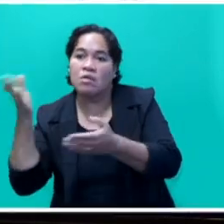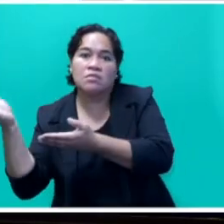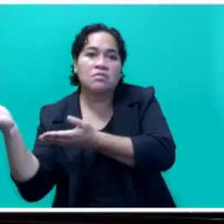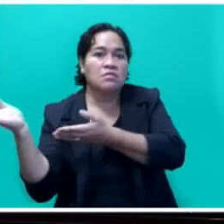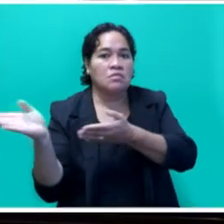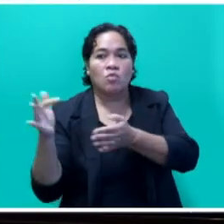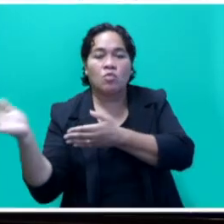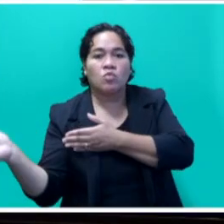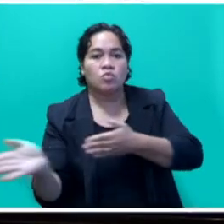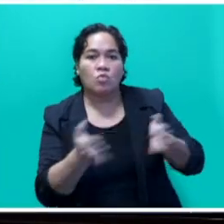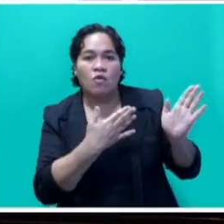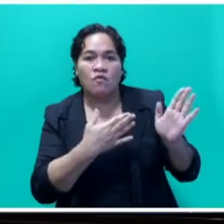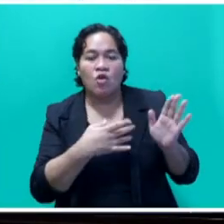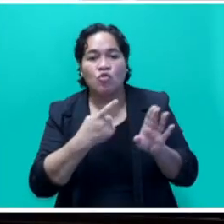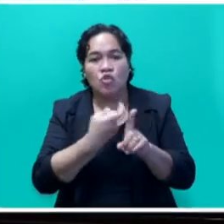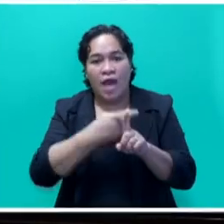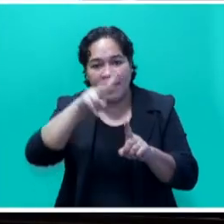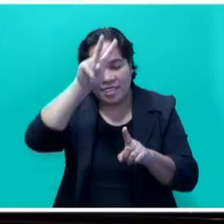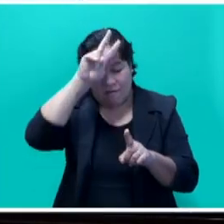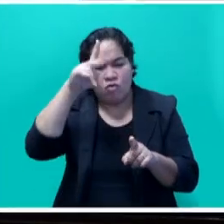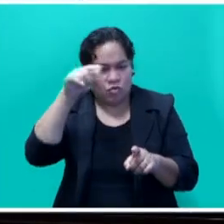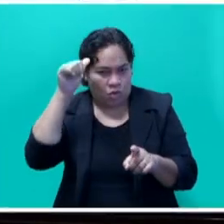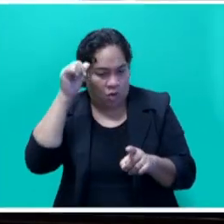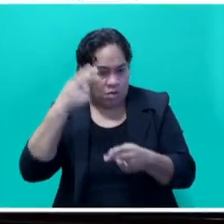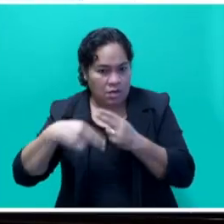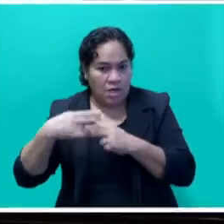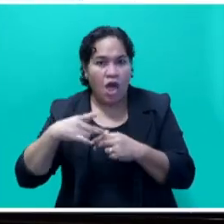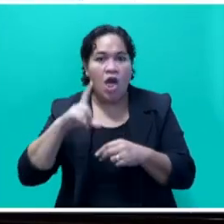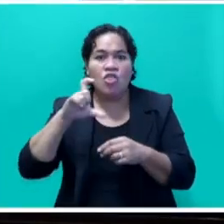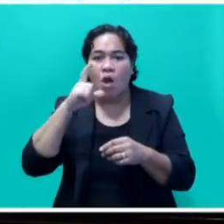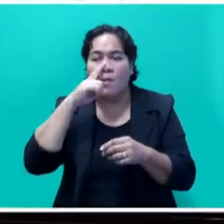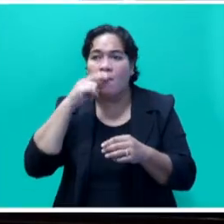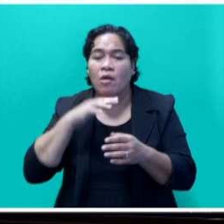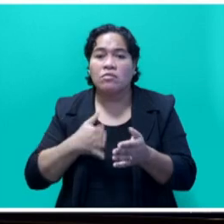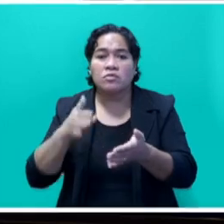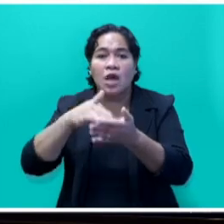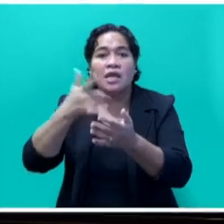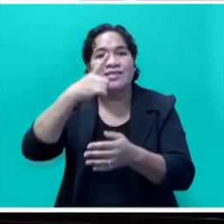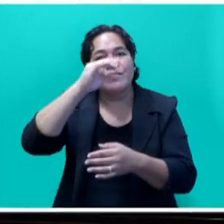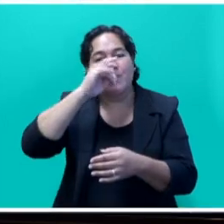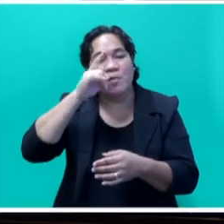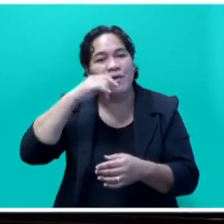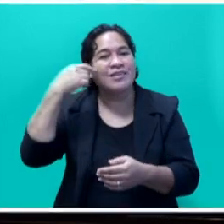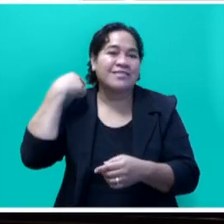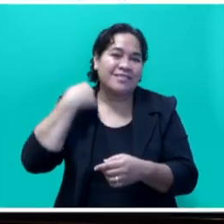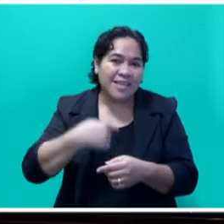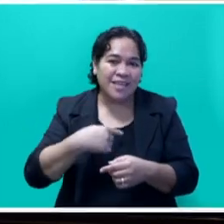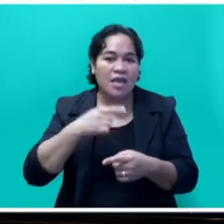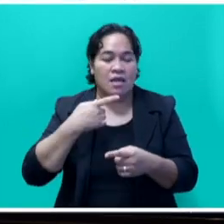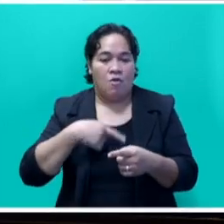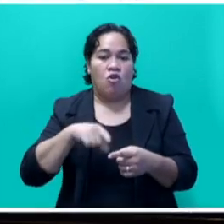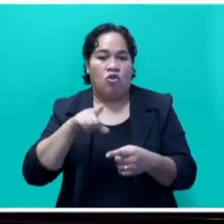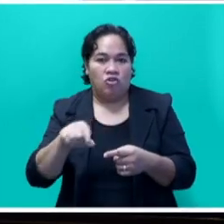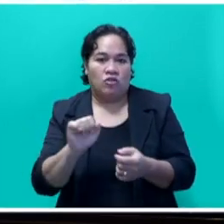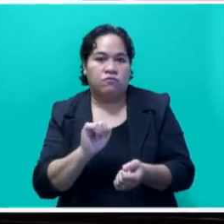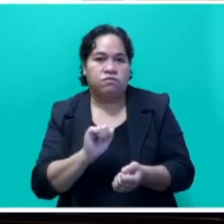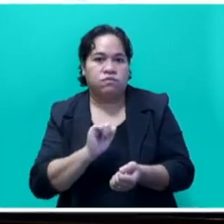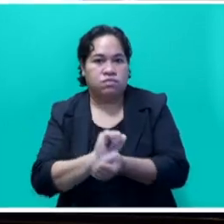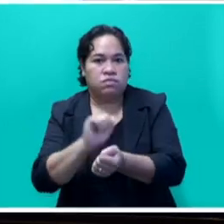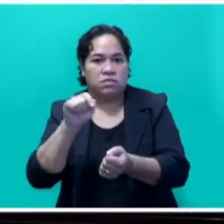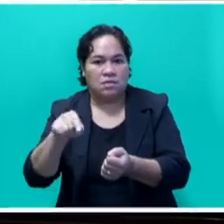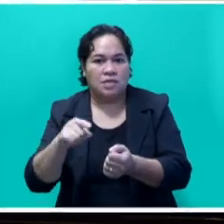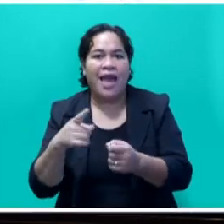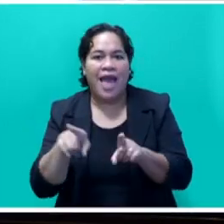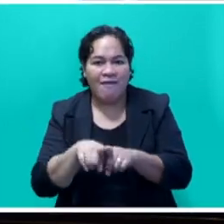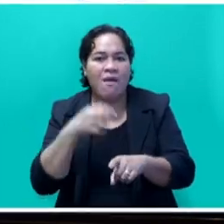Rasova. You should know that part of the history. People in Zolo, there were 70 people who were killed because they objected to colonial rule. There was measles that